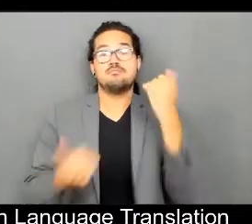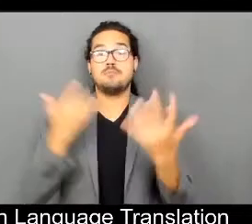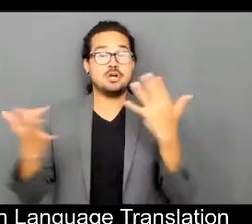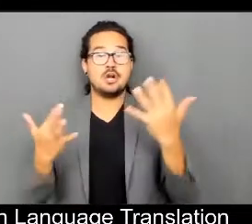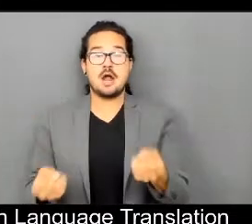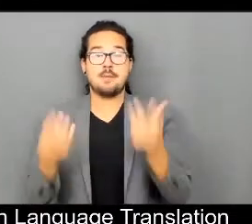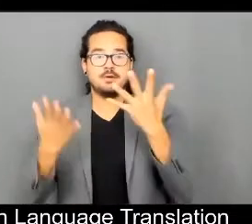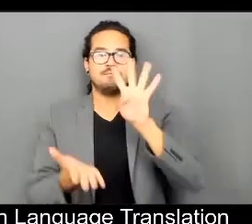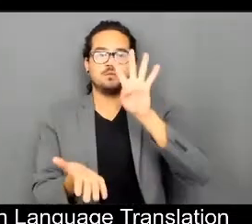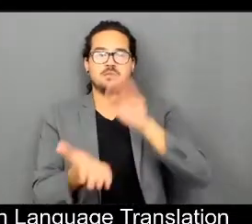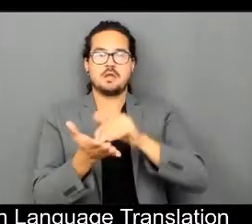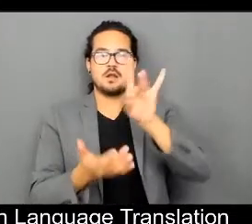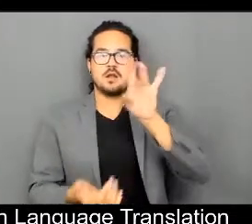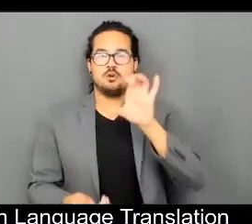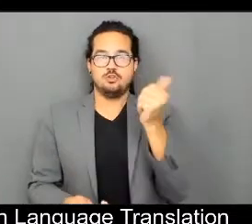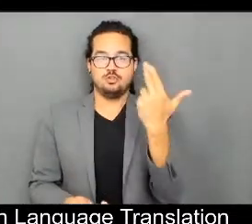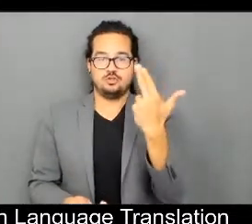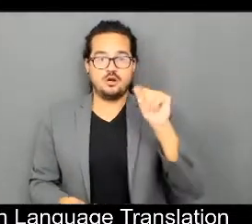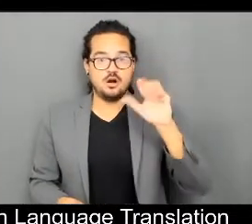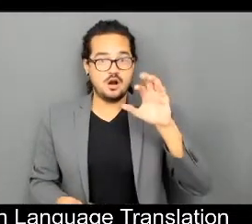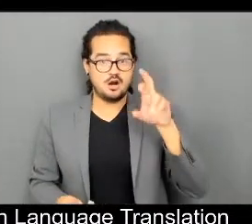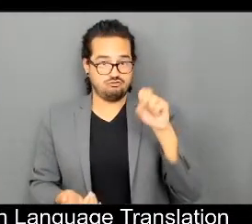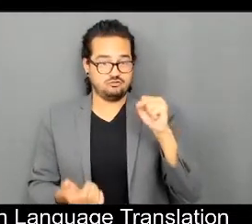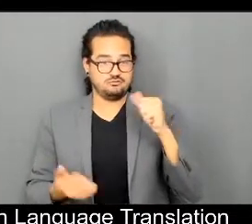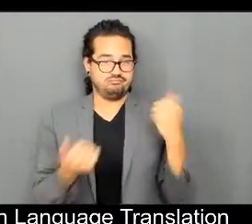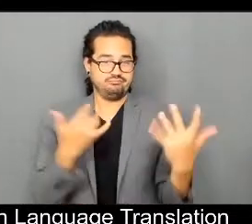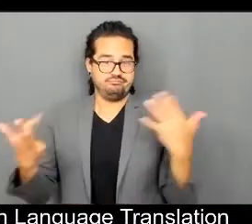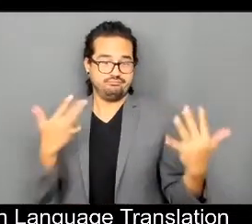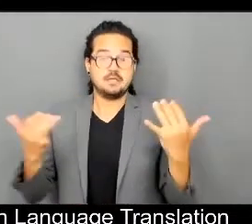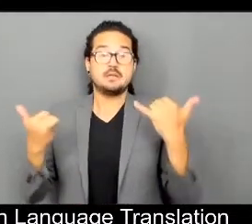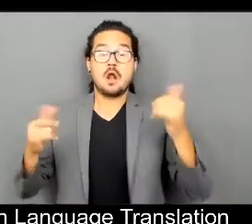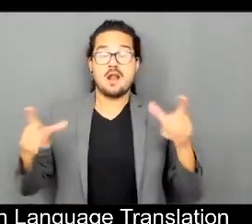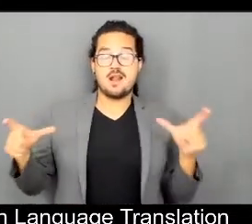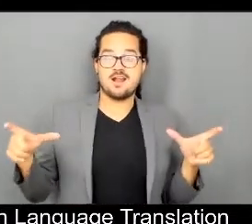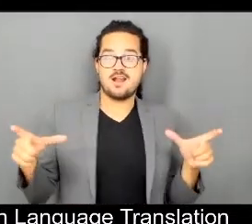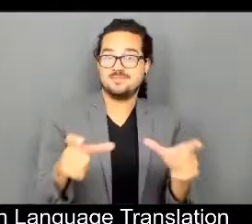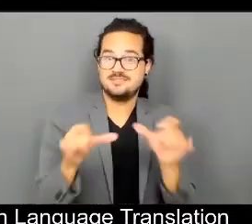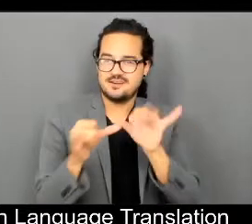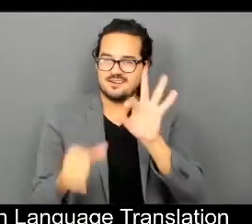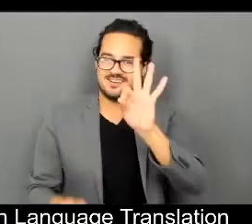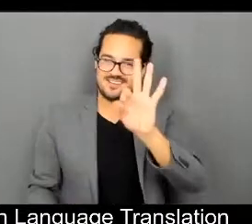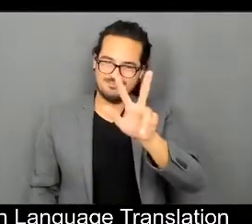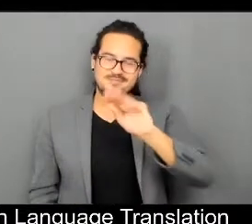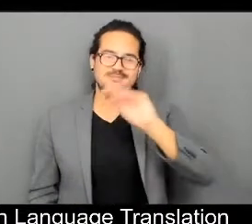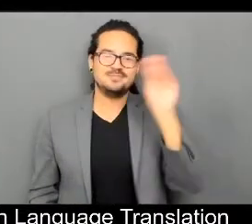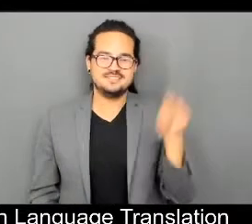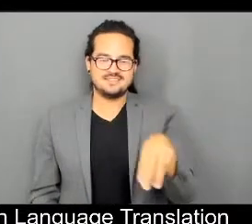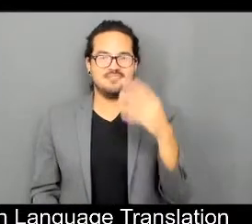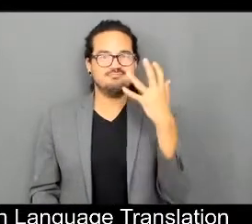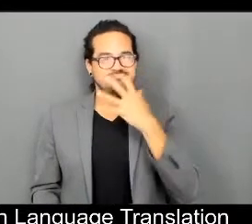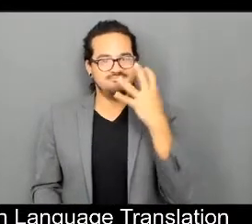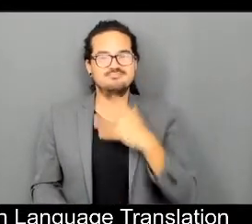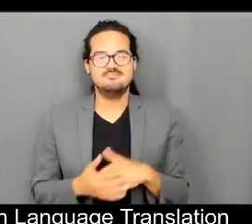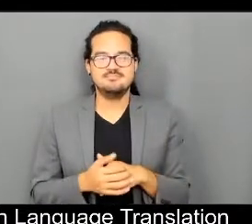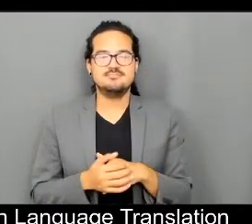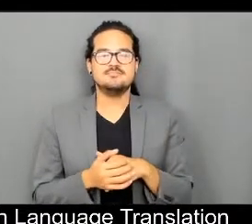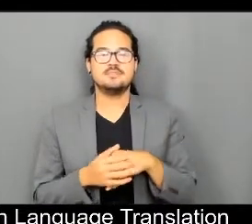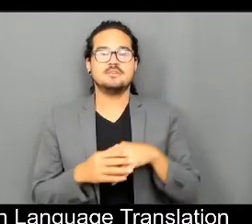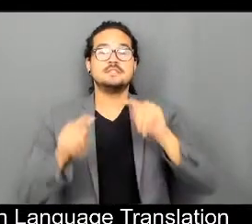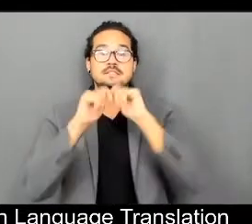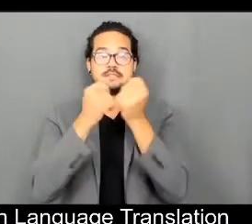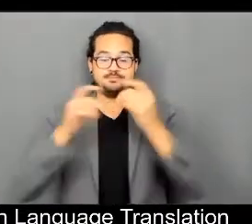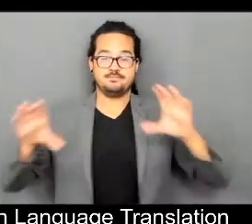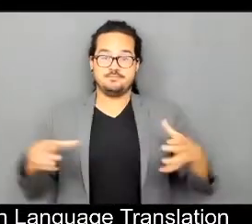4,813. We're at 93% containment. There's 301 personnel on the fire,